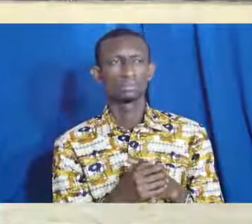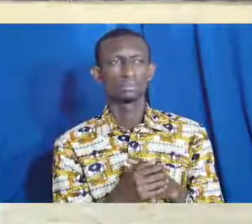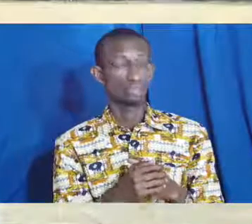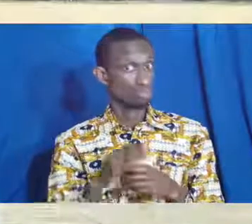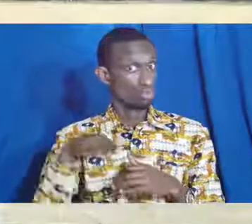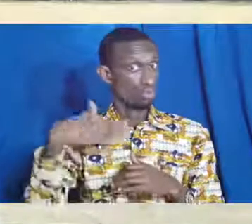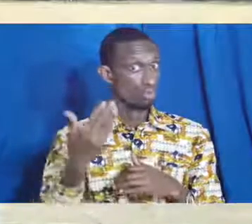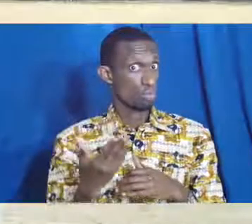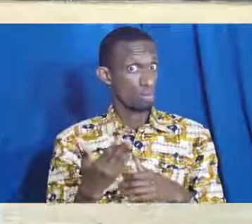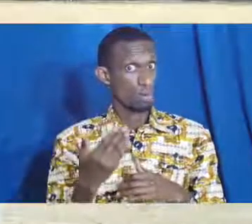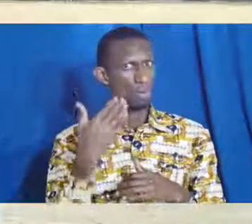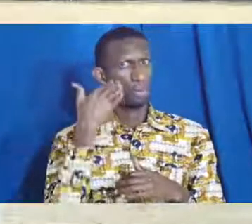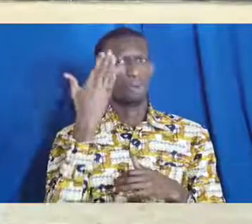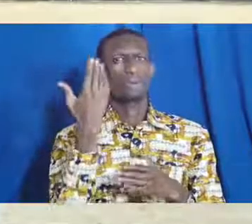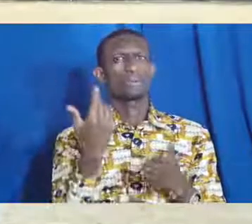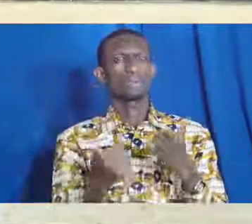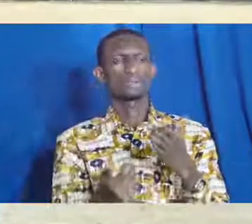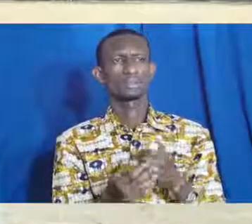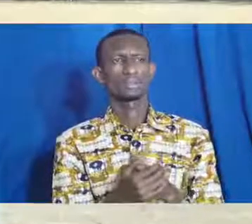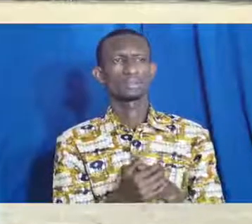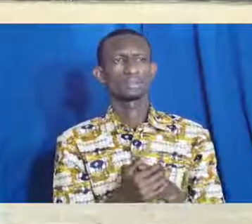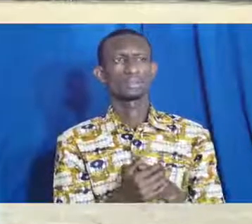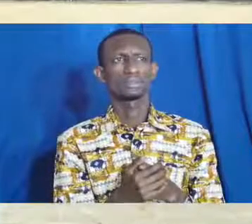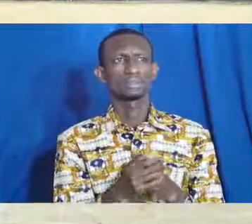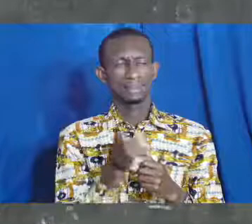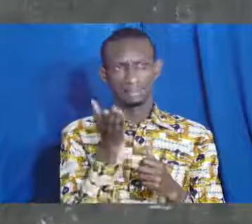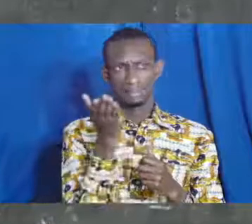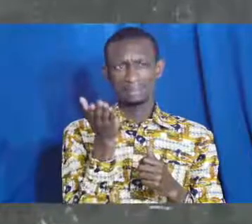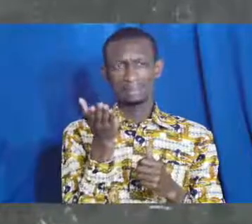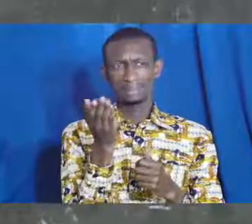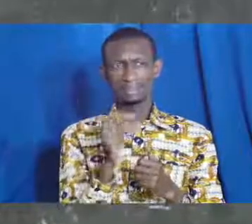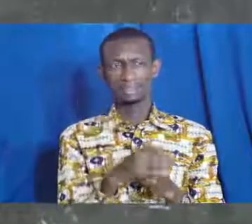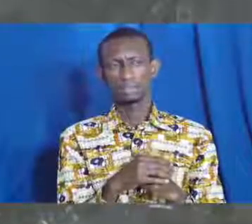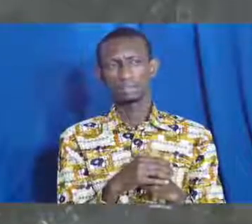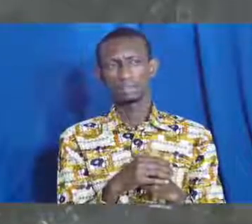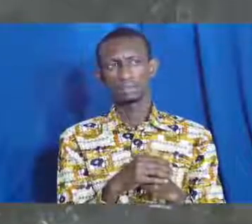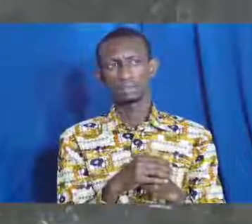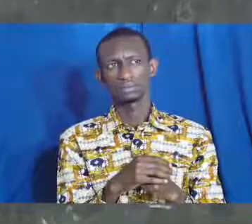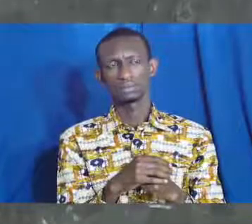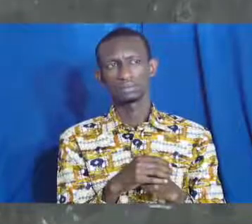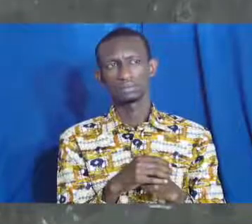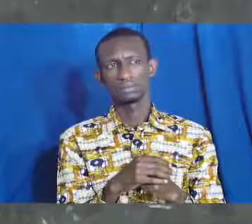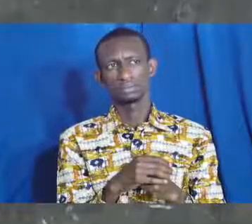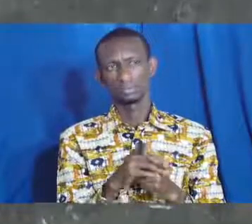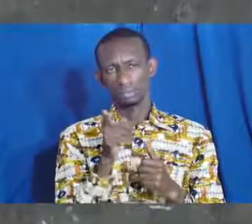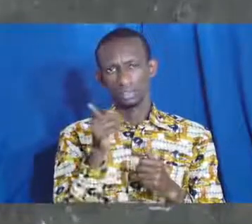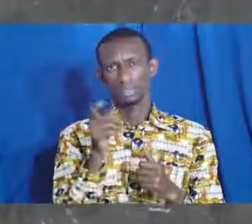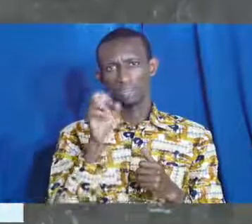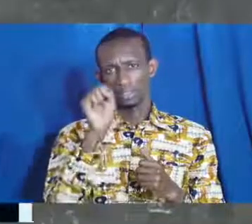expect this one. This is an anion. Oh, no, sorry. The